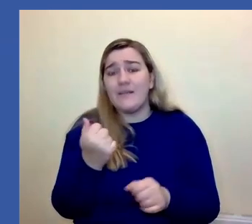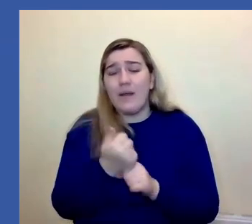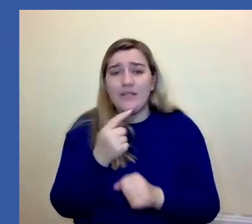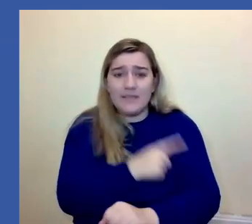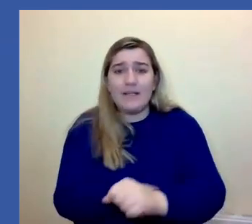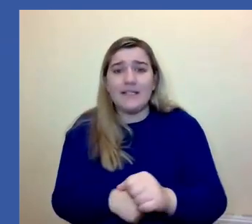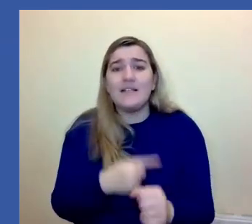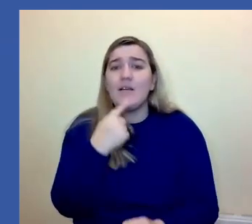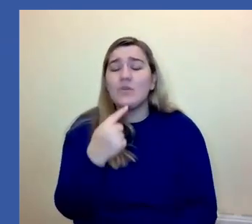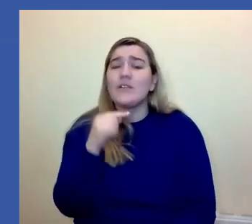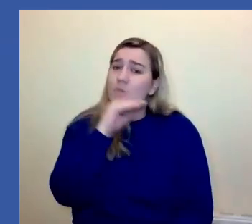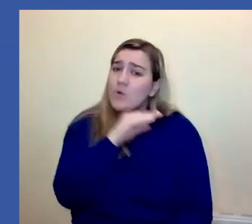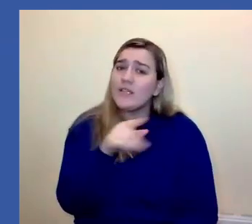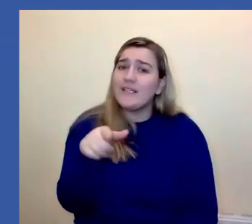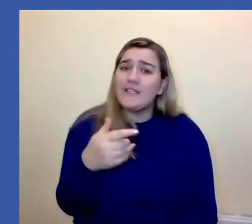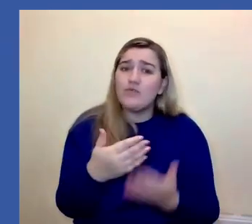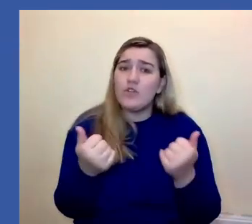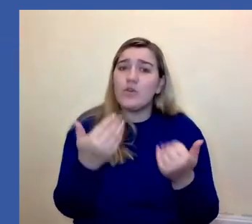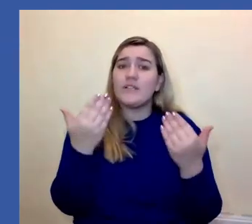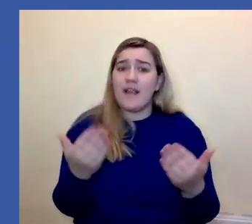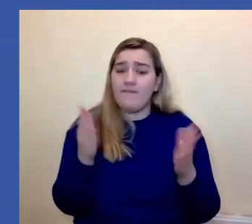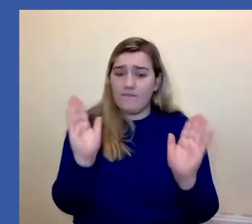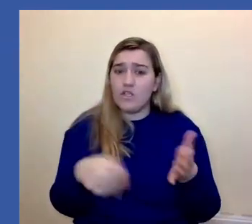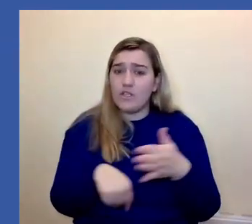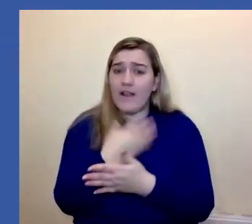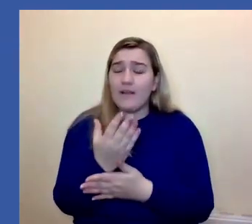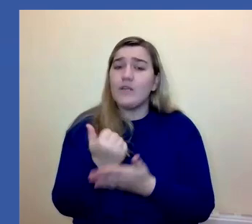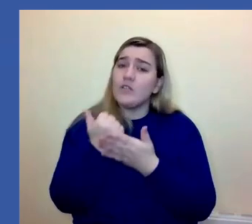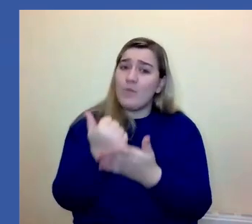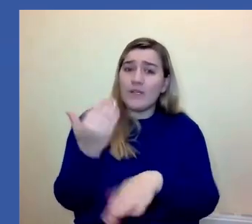so important that this resource has now been developed to support staff,